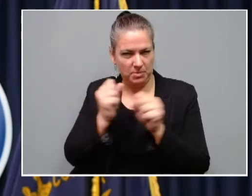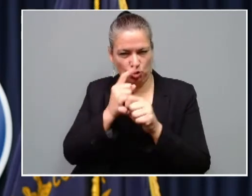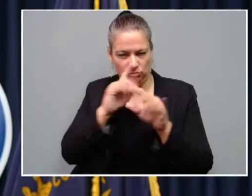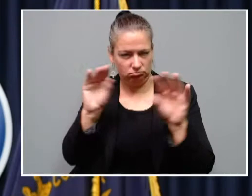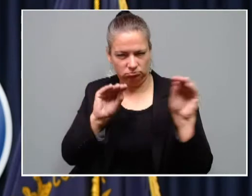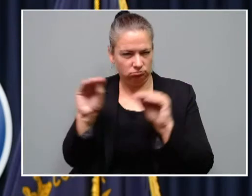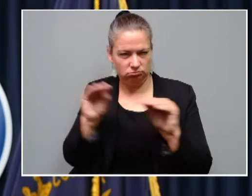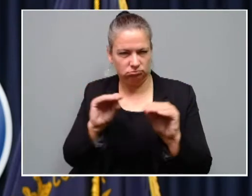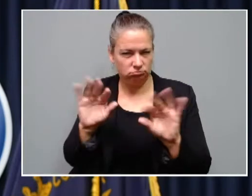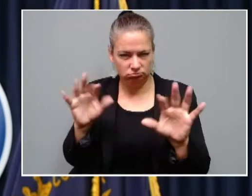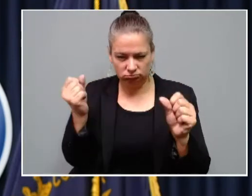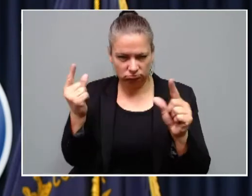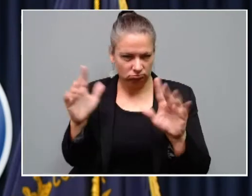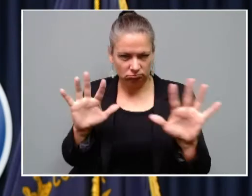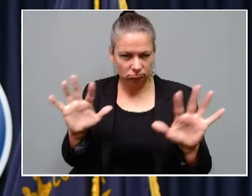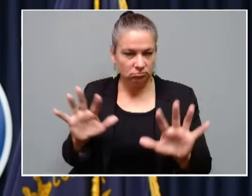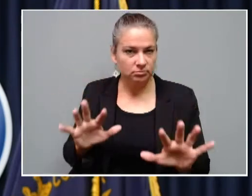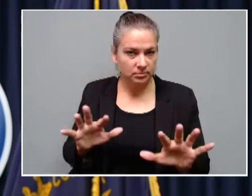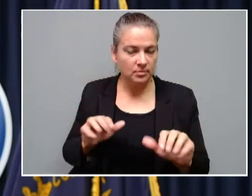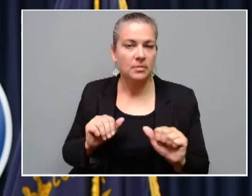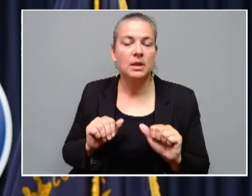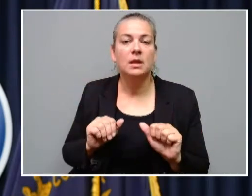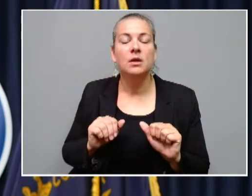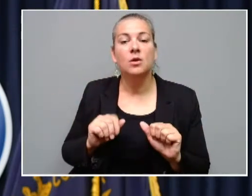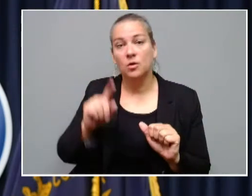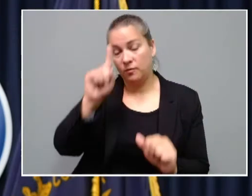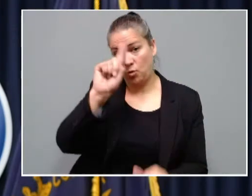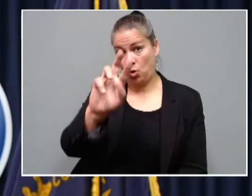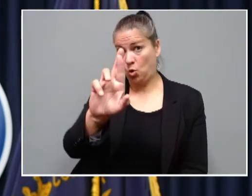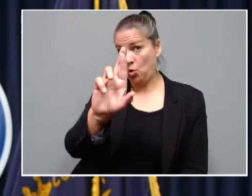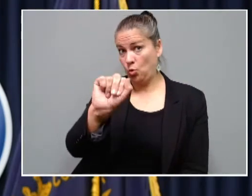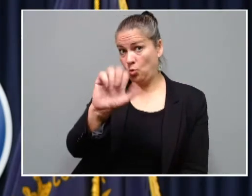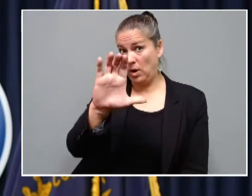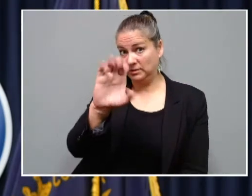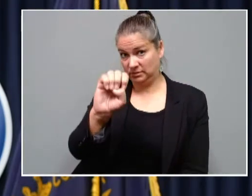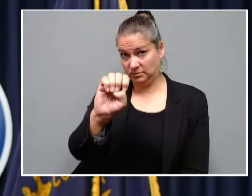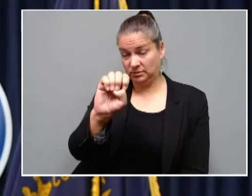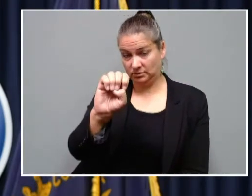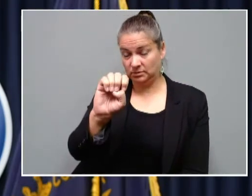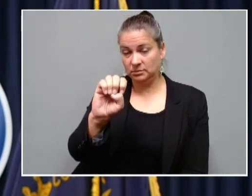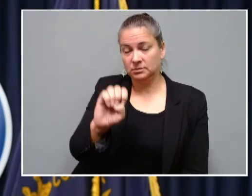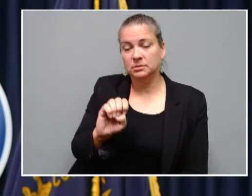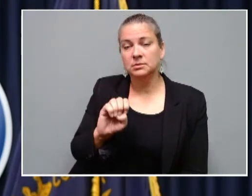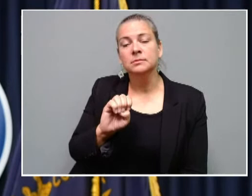In terms of race, it looks like